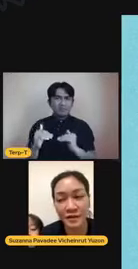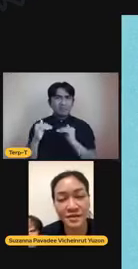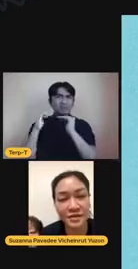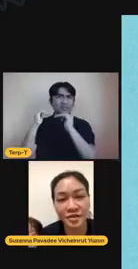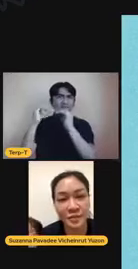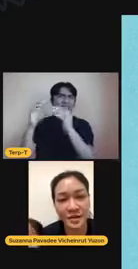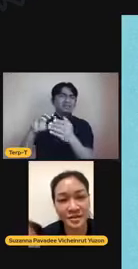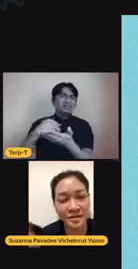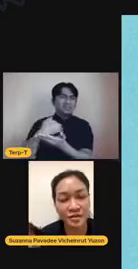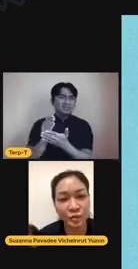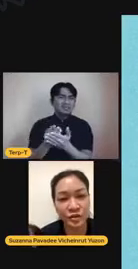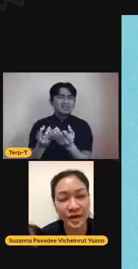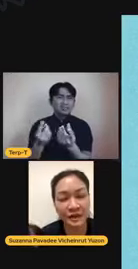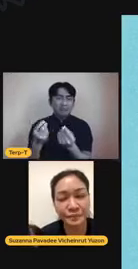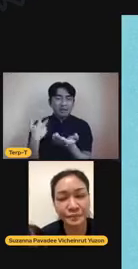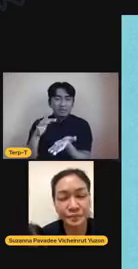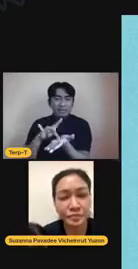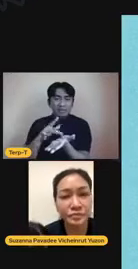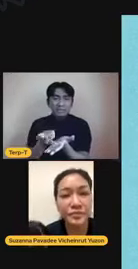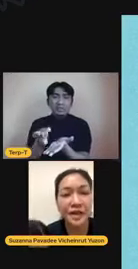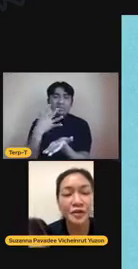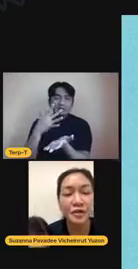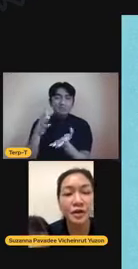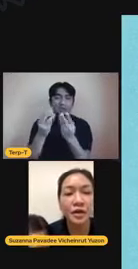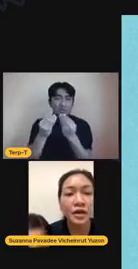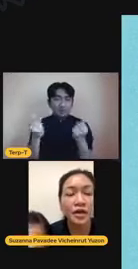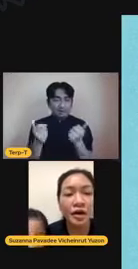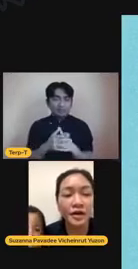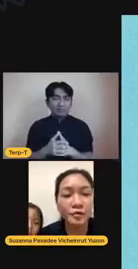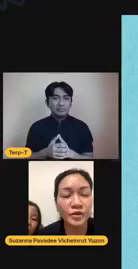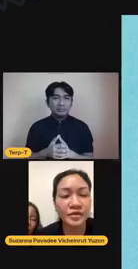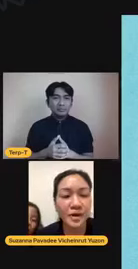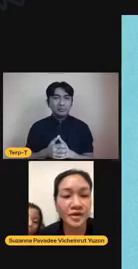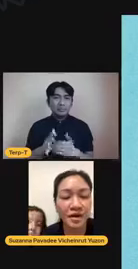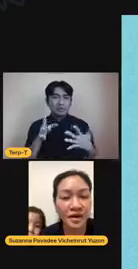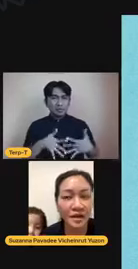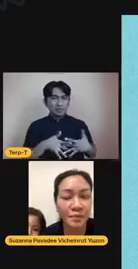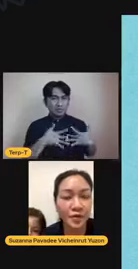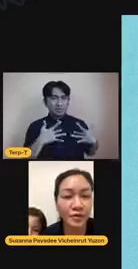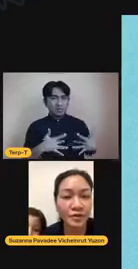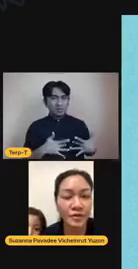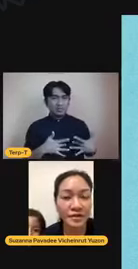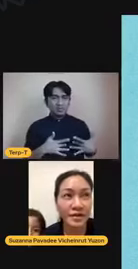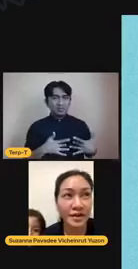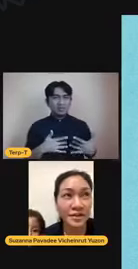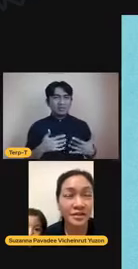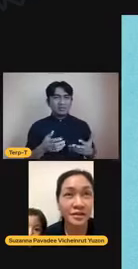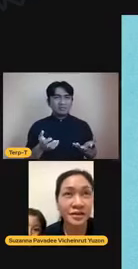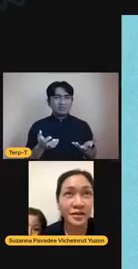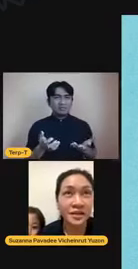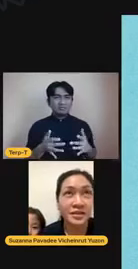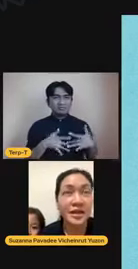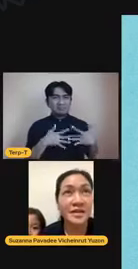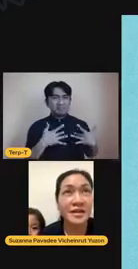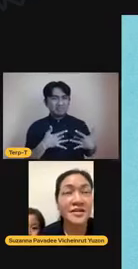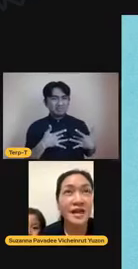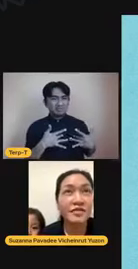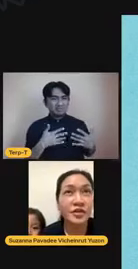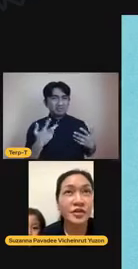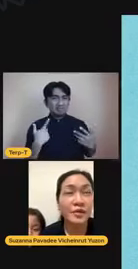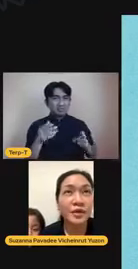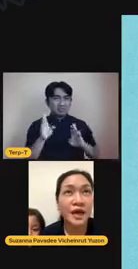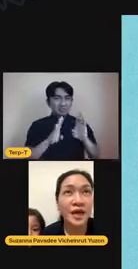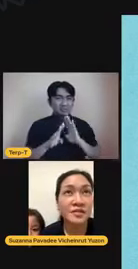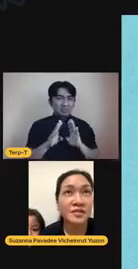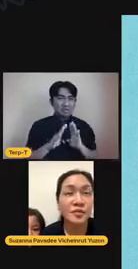she's been on maintenance medicine this whole time. And her heart was not caught at birth. It was not caught until 10 days